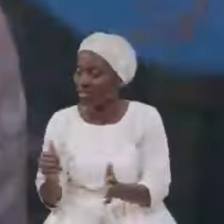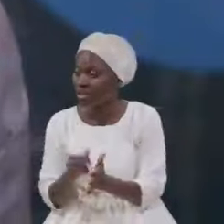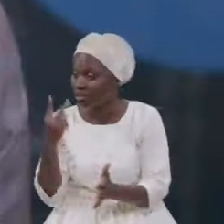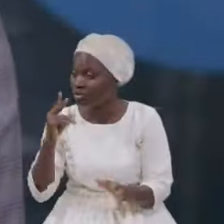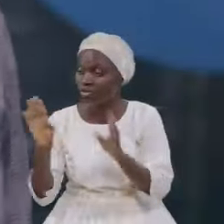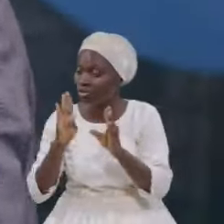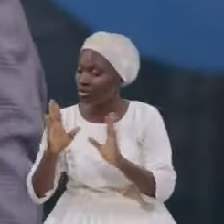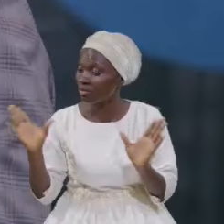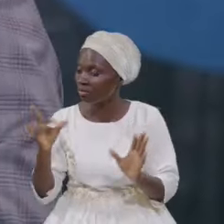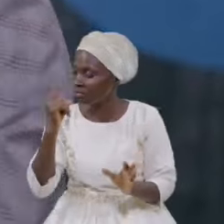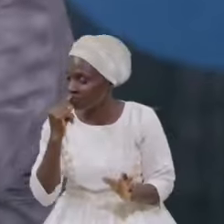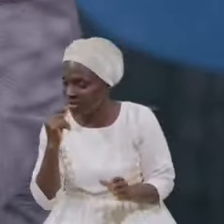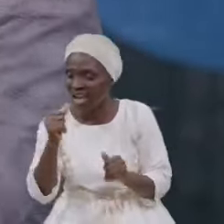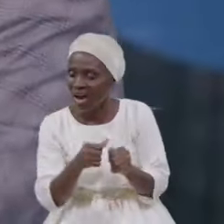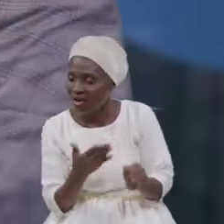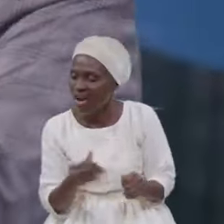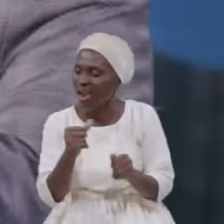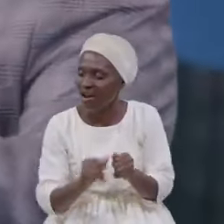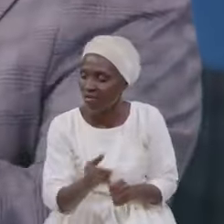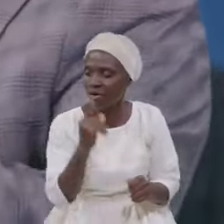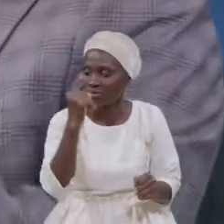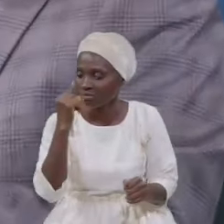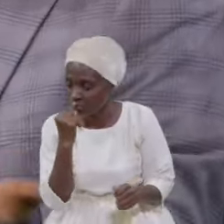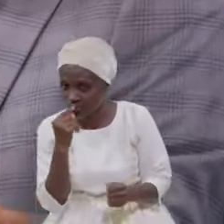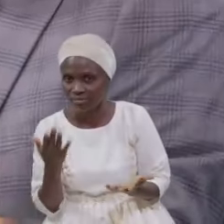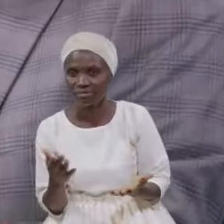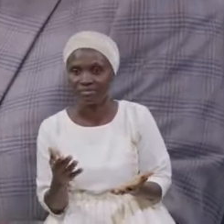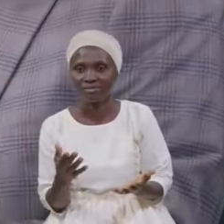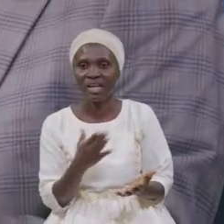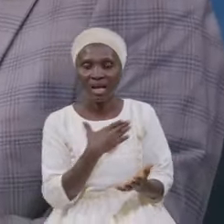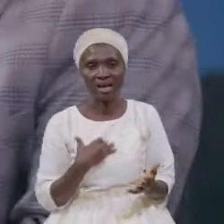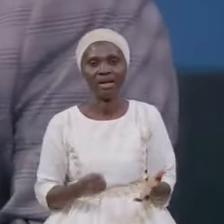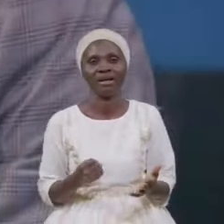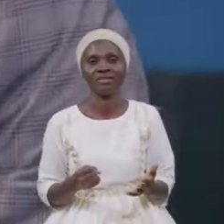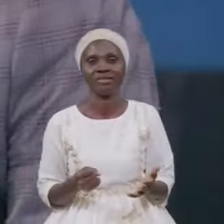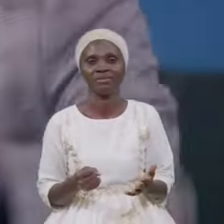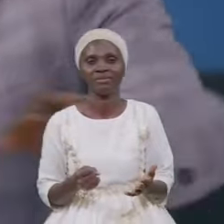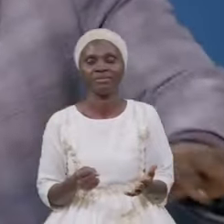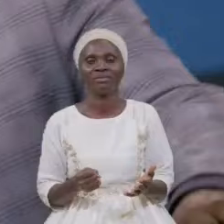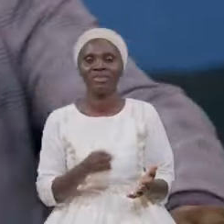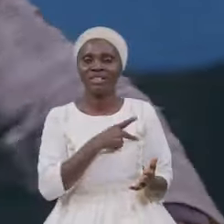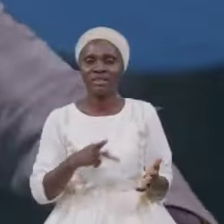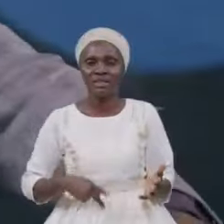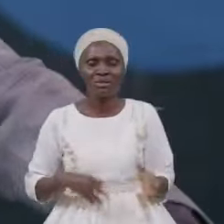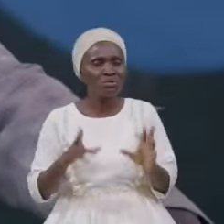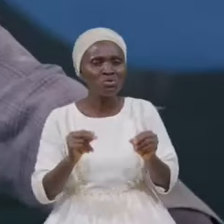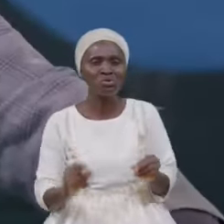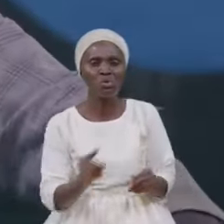have reacted, protested, "King, what have you done to my wife?"